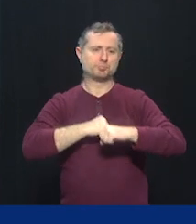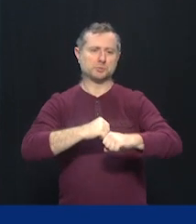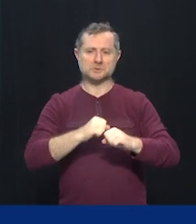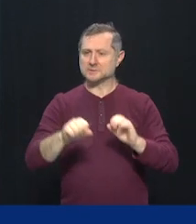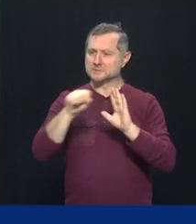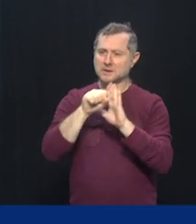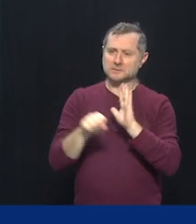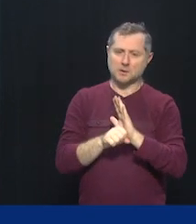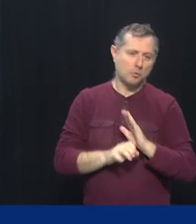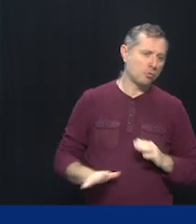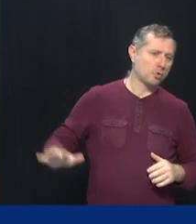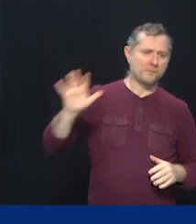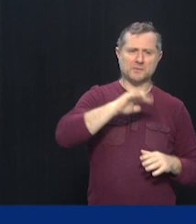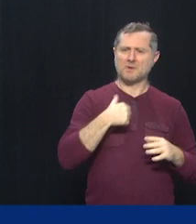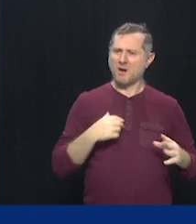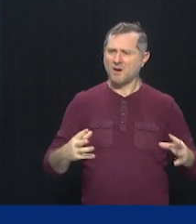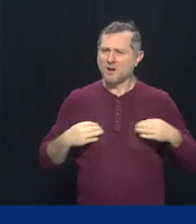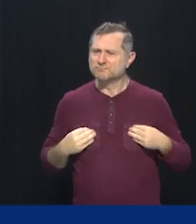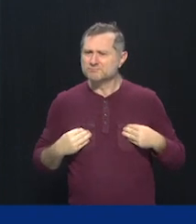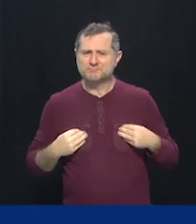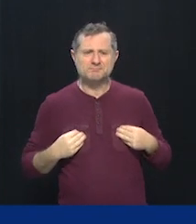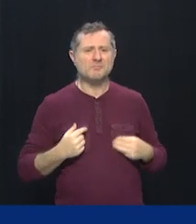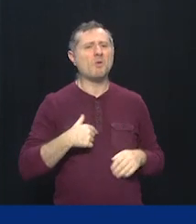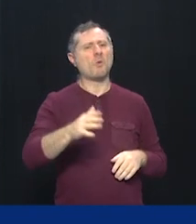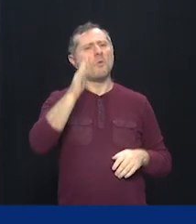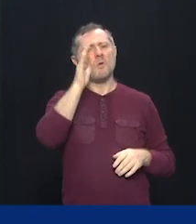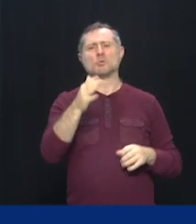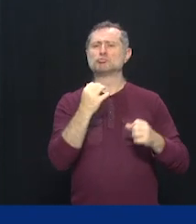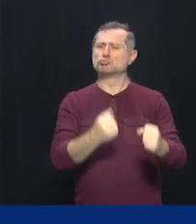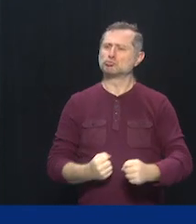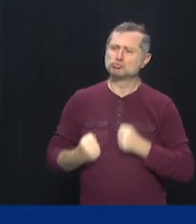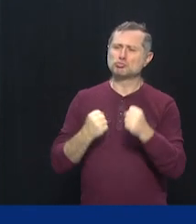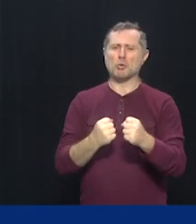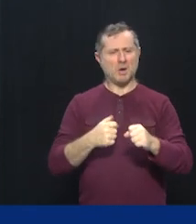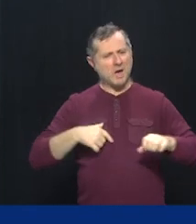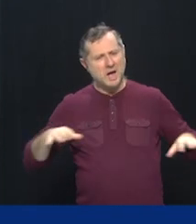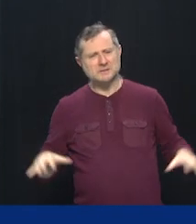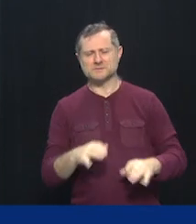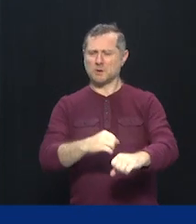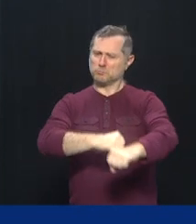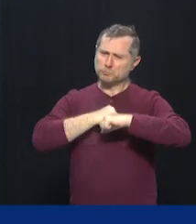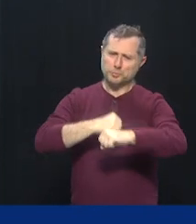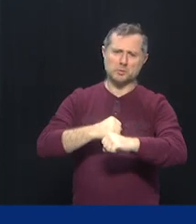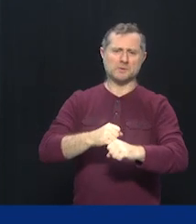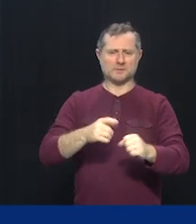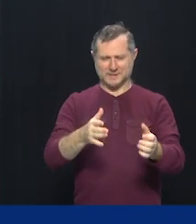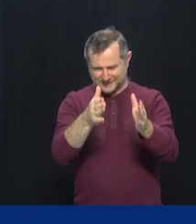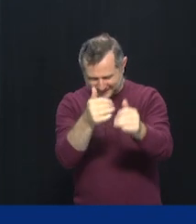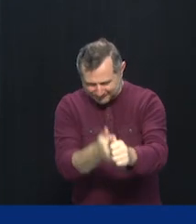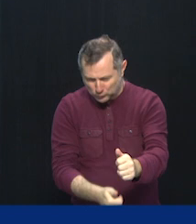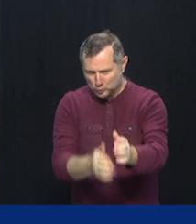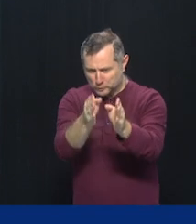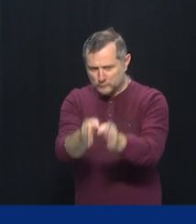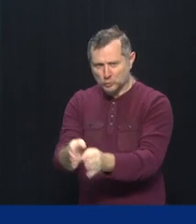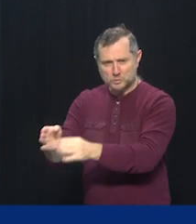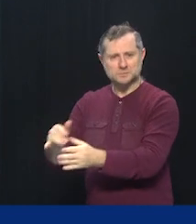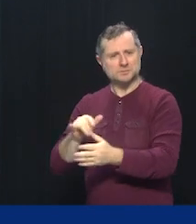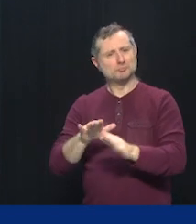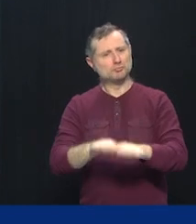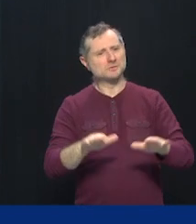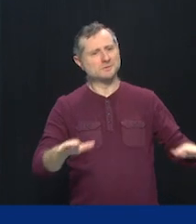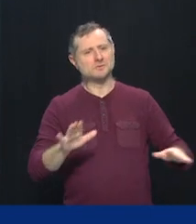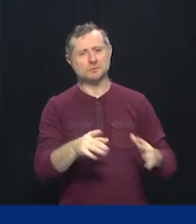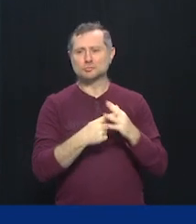me. We'll take bold, dramatic action to protect individuals in the state, but particularly our children as we start schools.